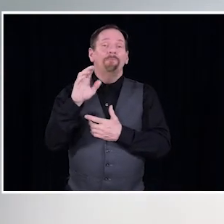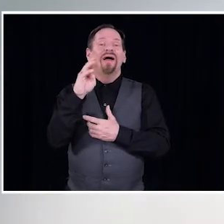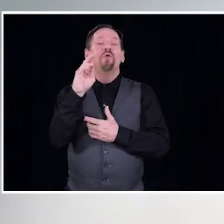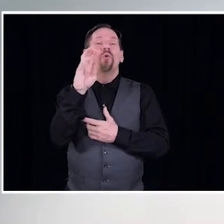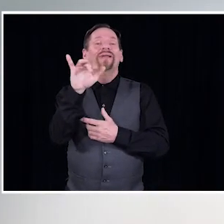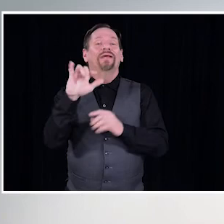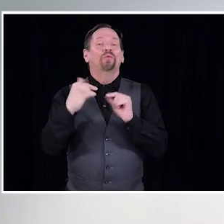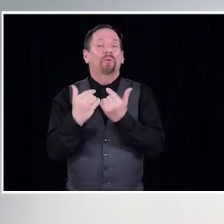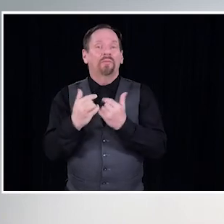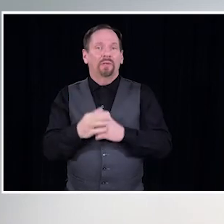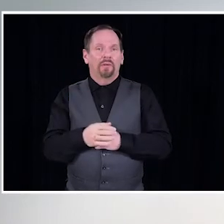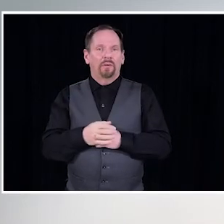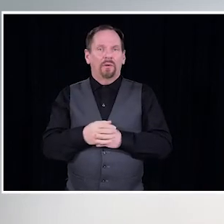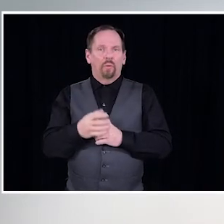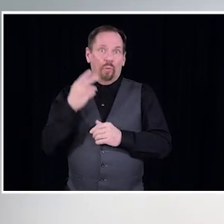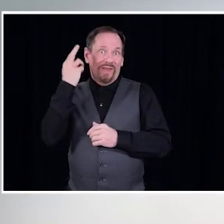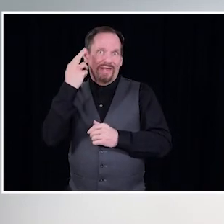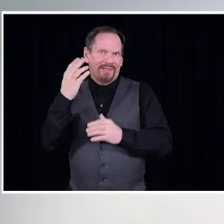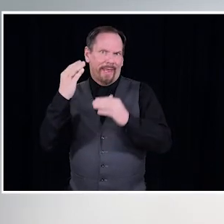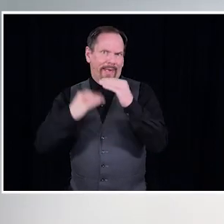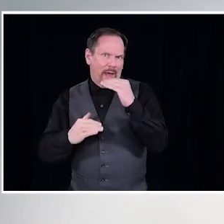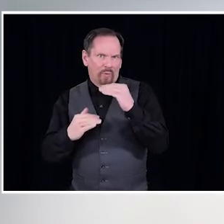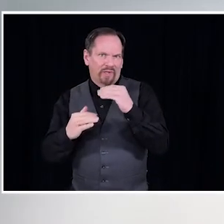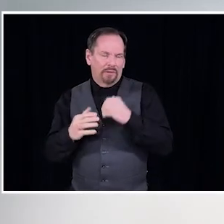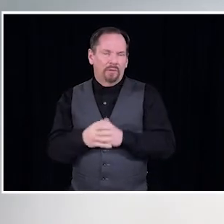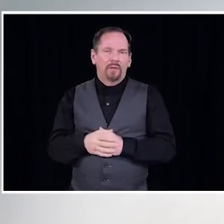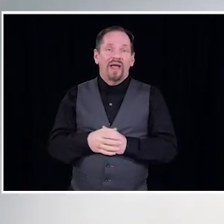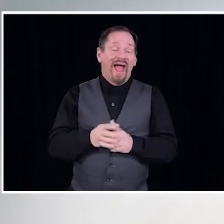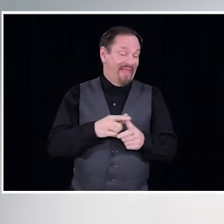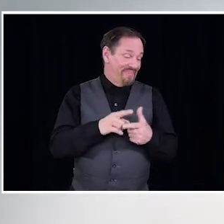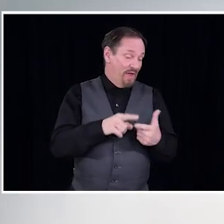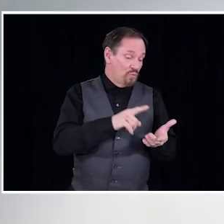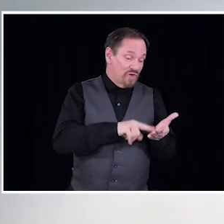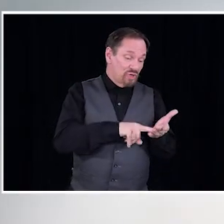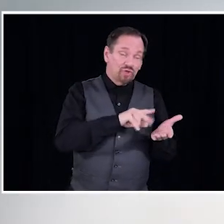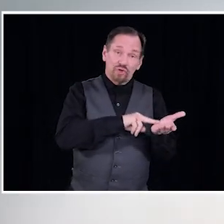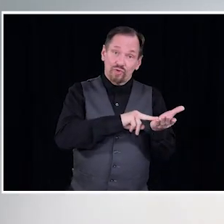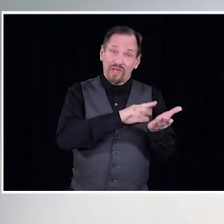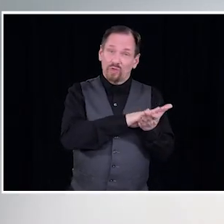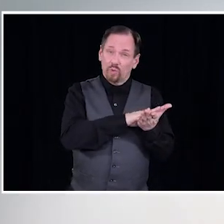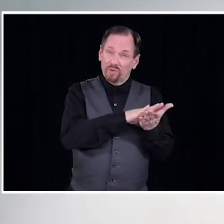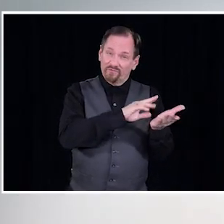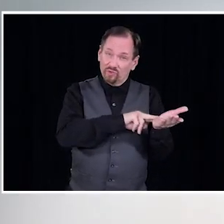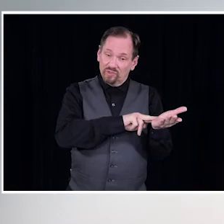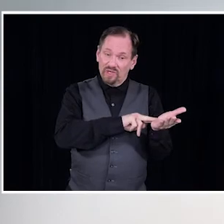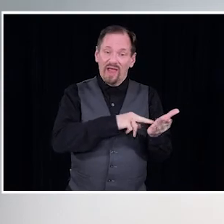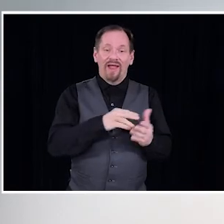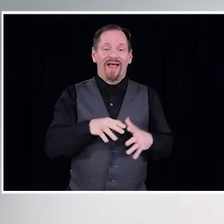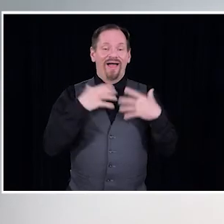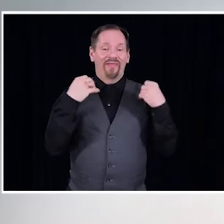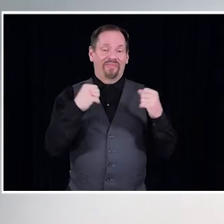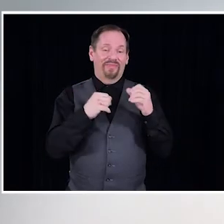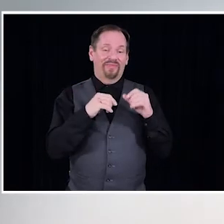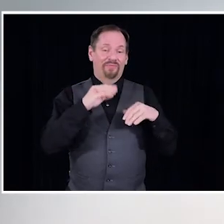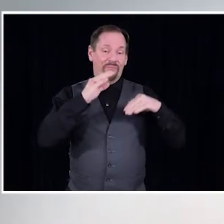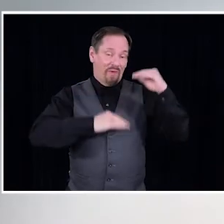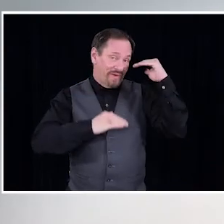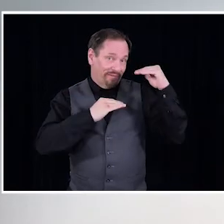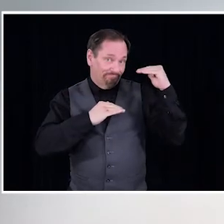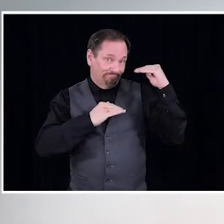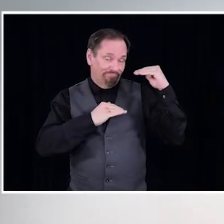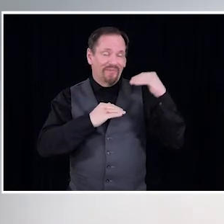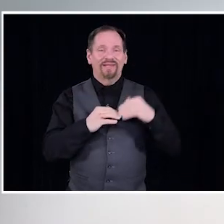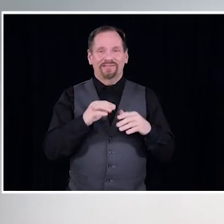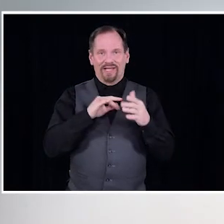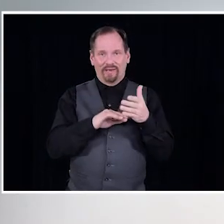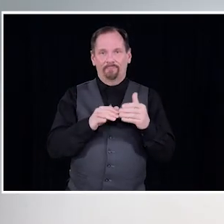long-standing equity issue. I later worked as a research nurse here at the School of Nursing on another health disparity study. In